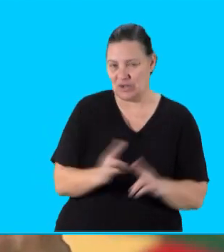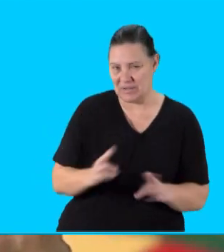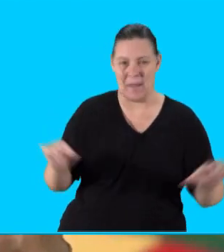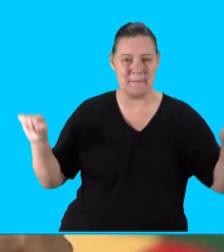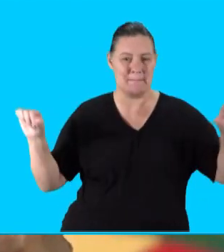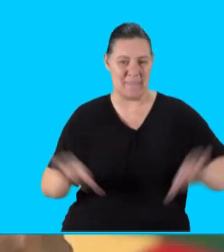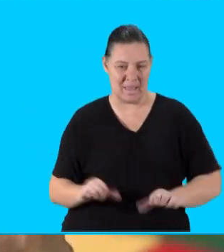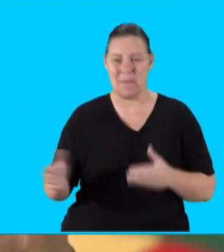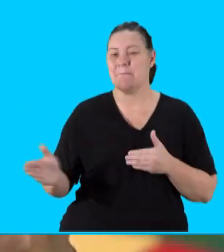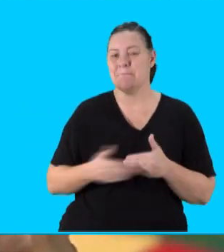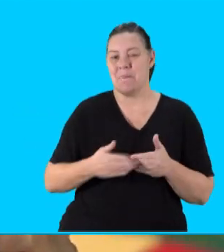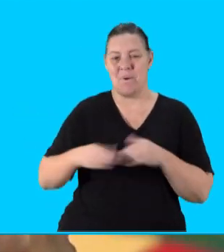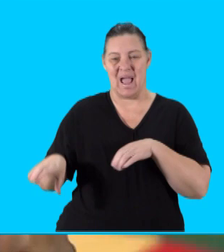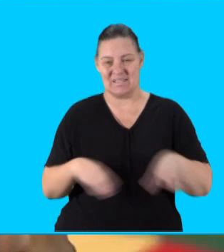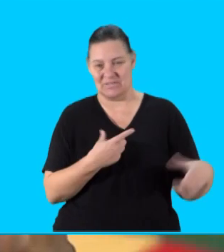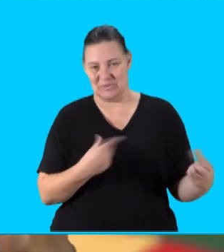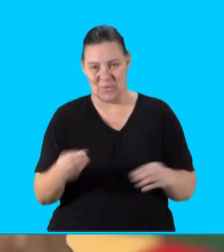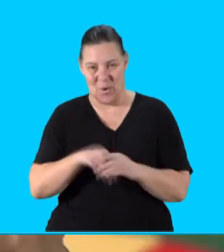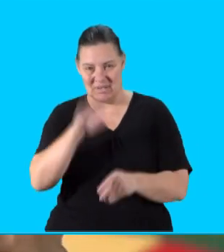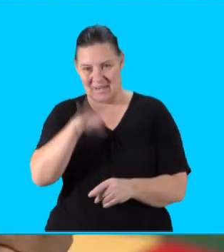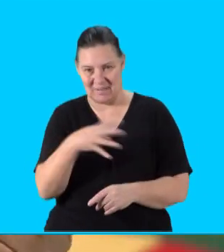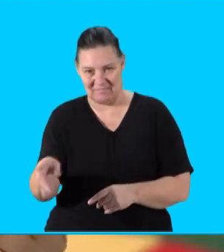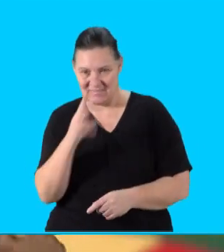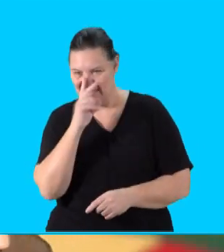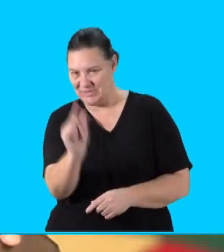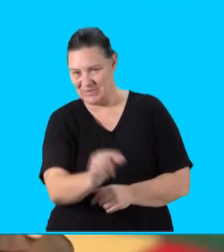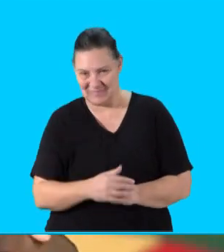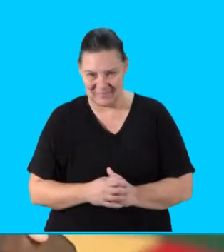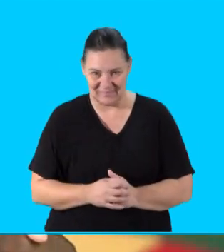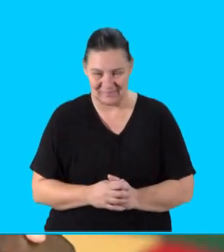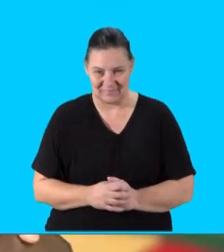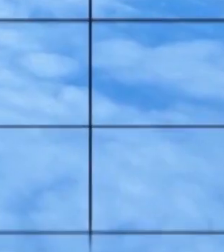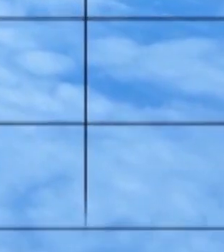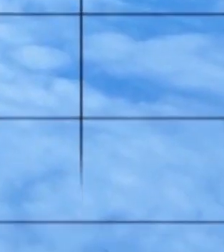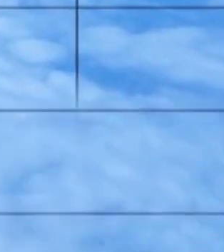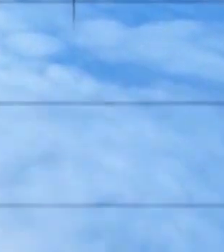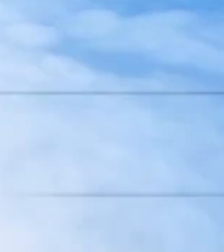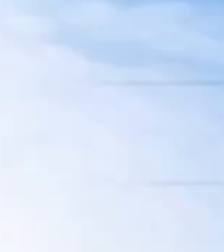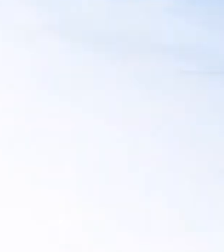a short break and we'll come back and do some more activities on the periodic table. See you after this.